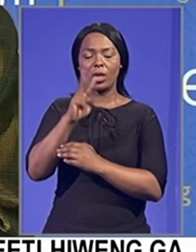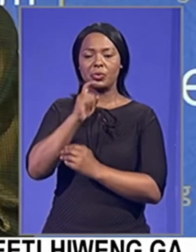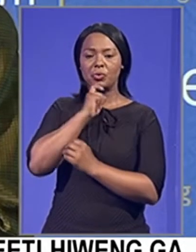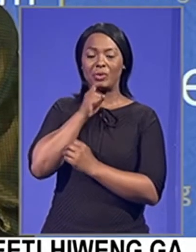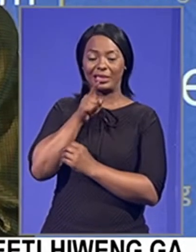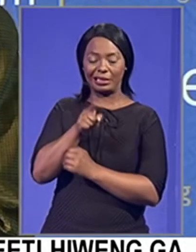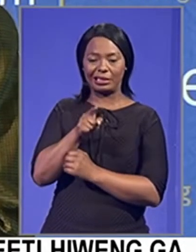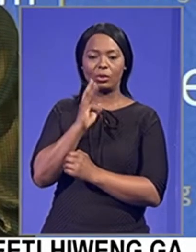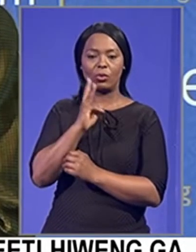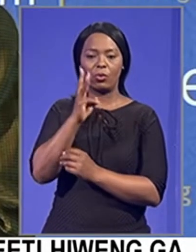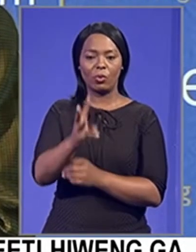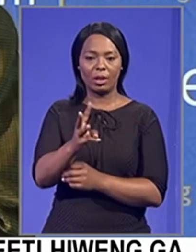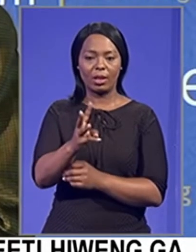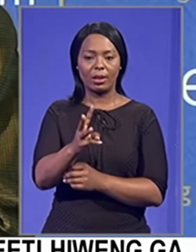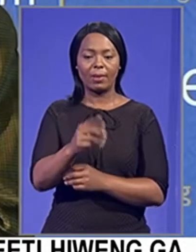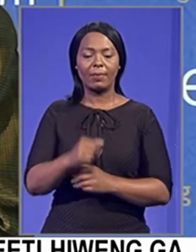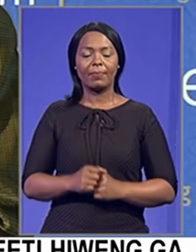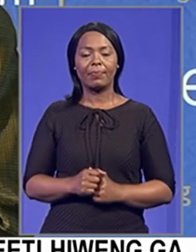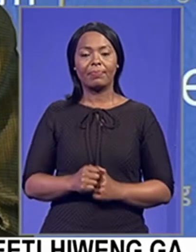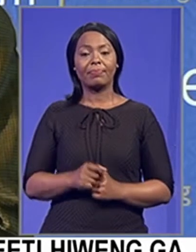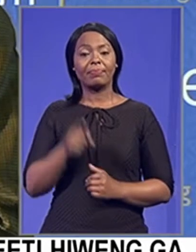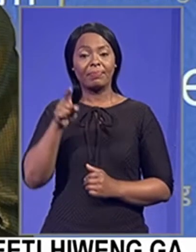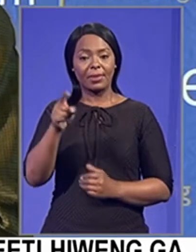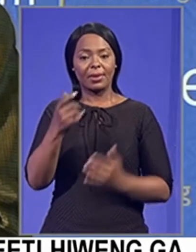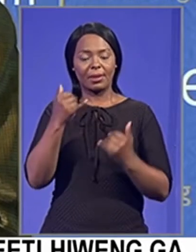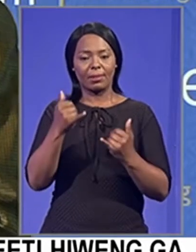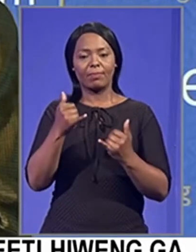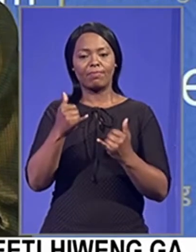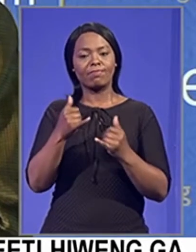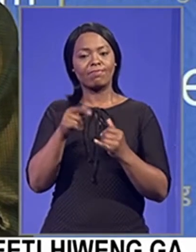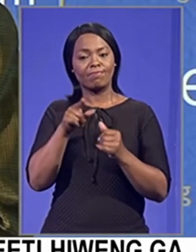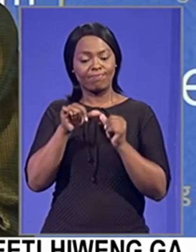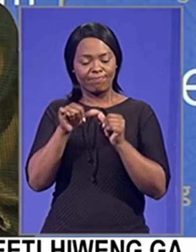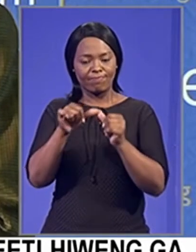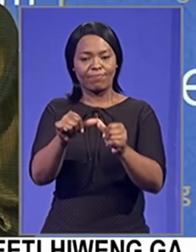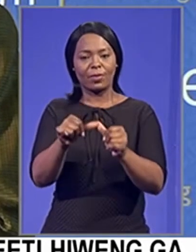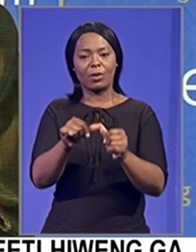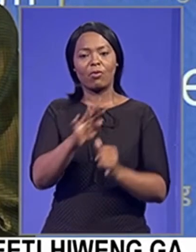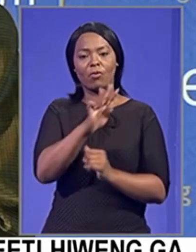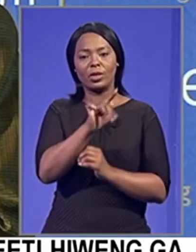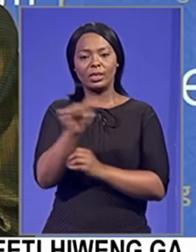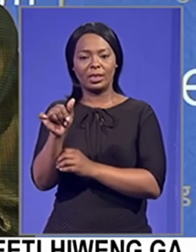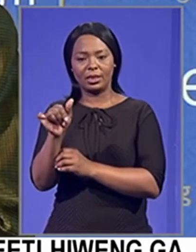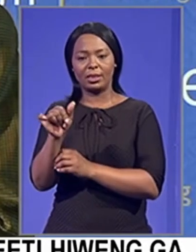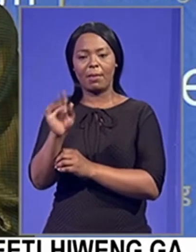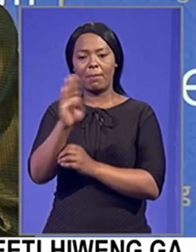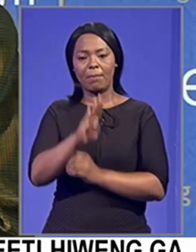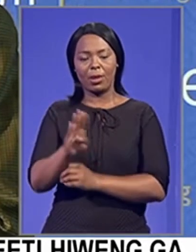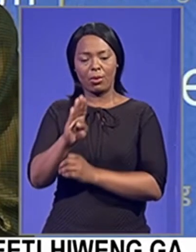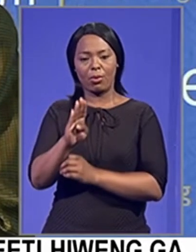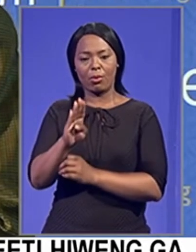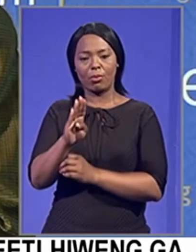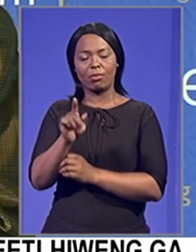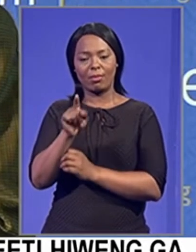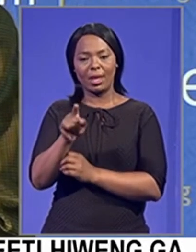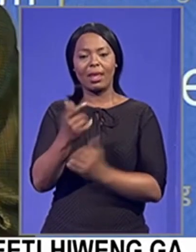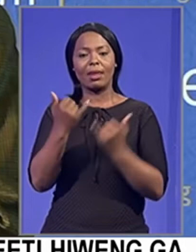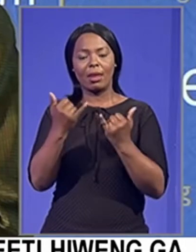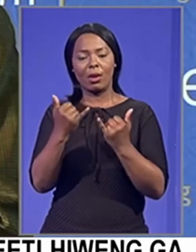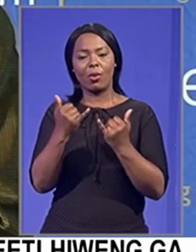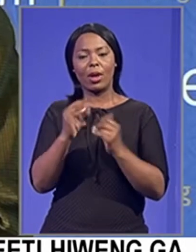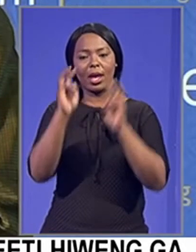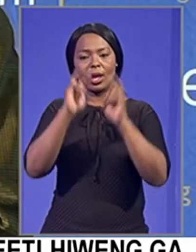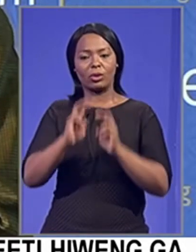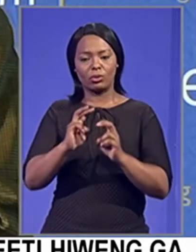of course goes a long way to filling up the 4 to 6 gigawatts that Eskom has been saying